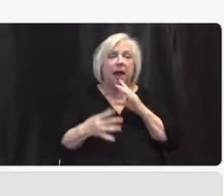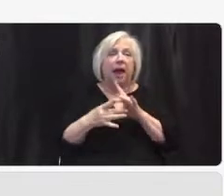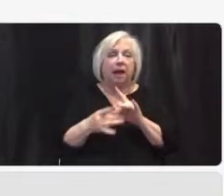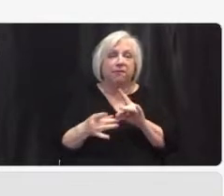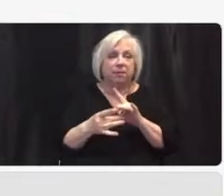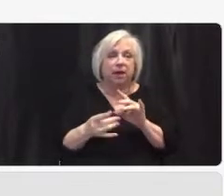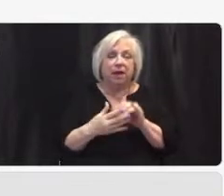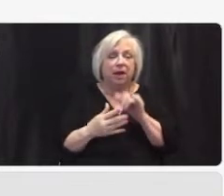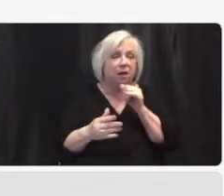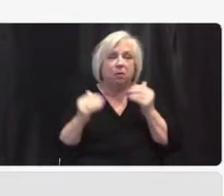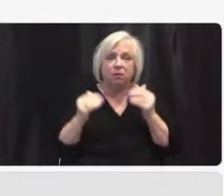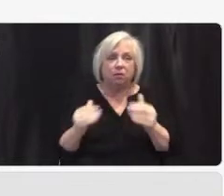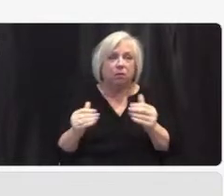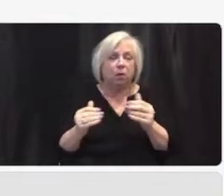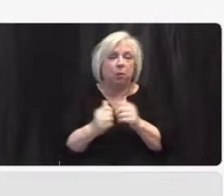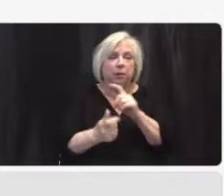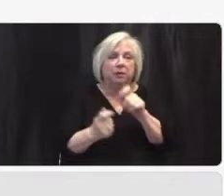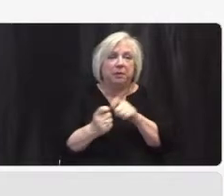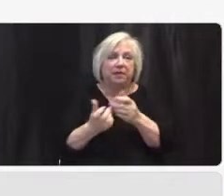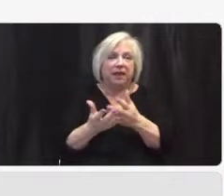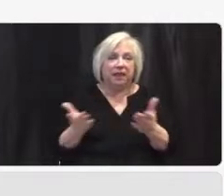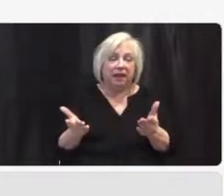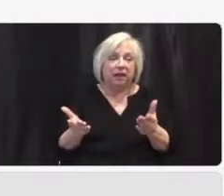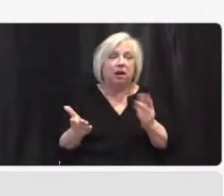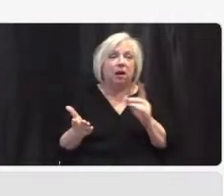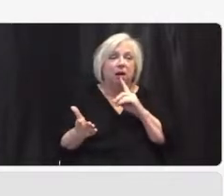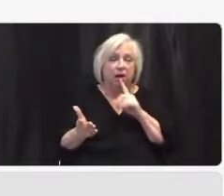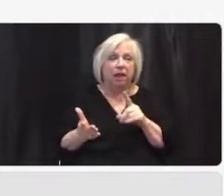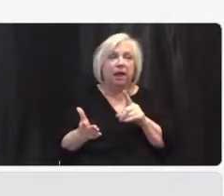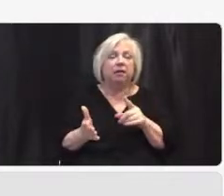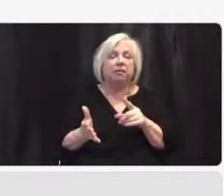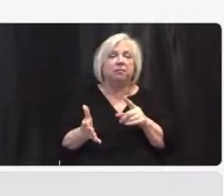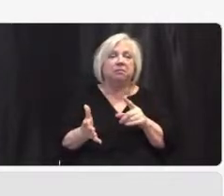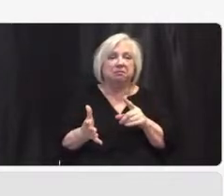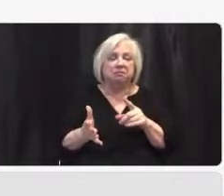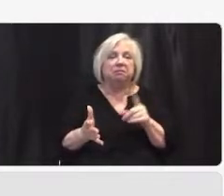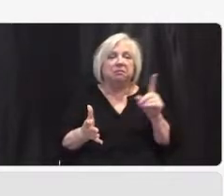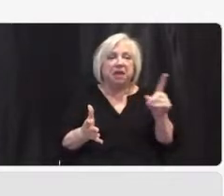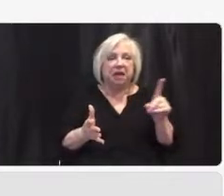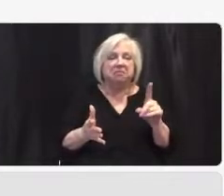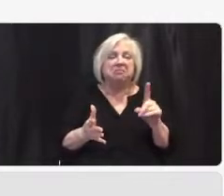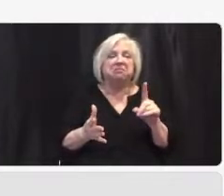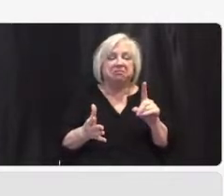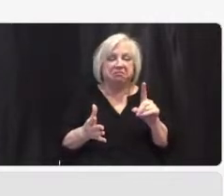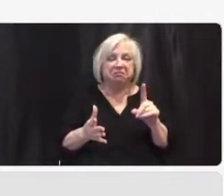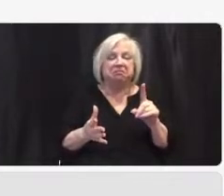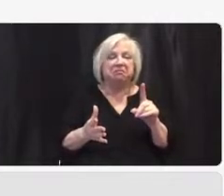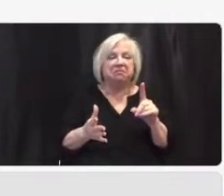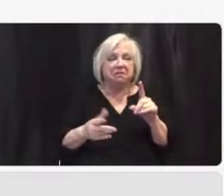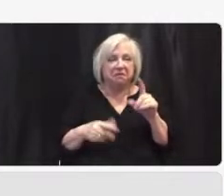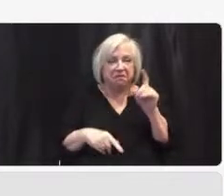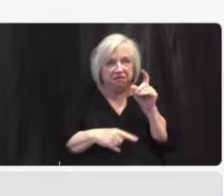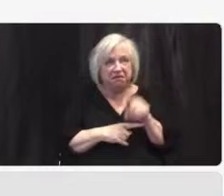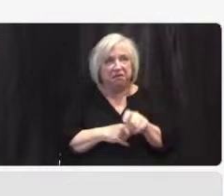with certain things as proposed, are those binding, or technically would he need to withdraw and resubmit?